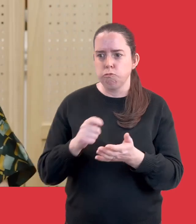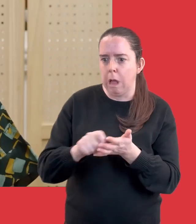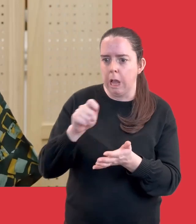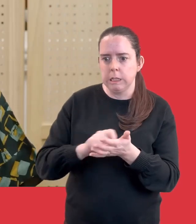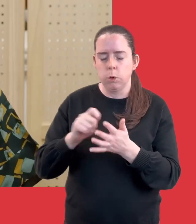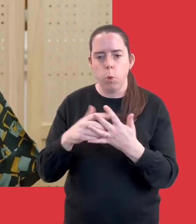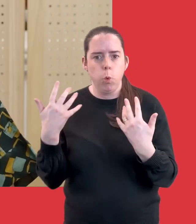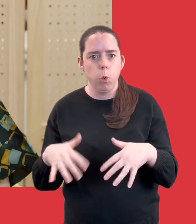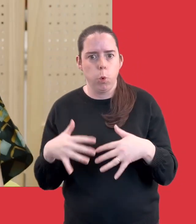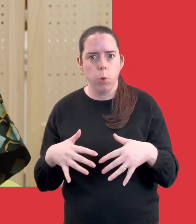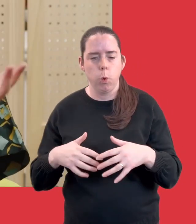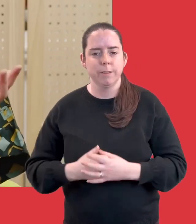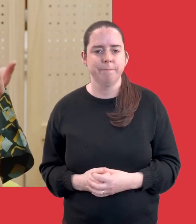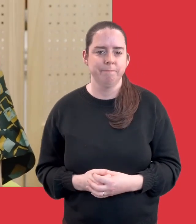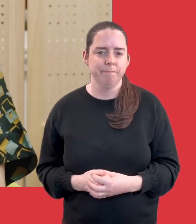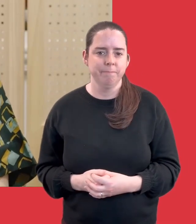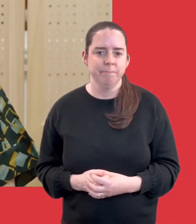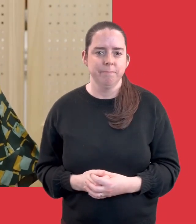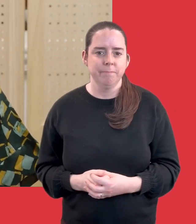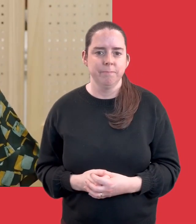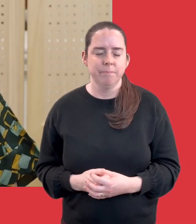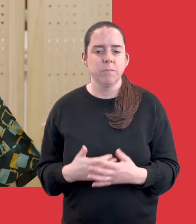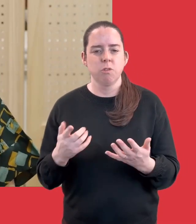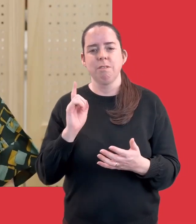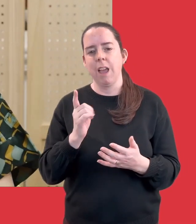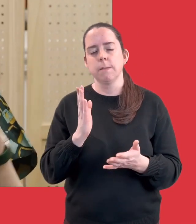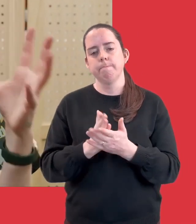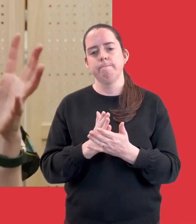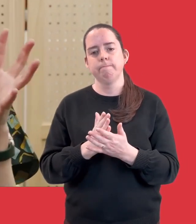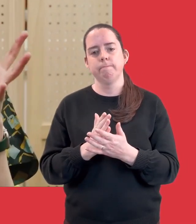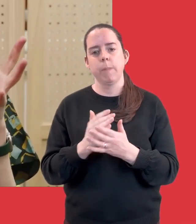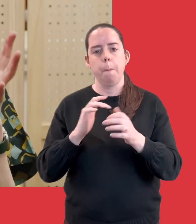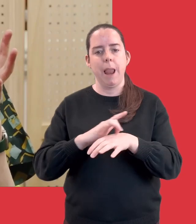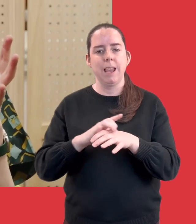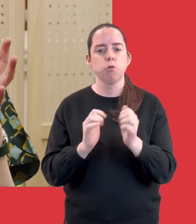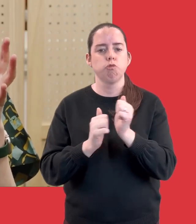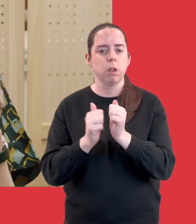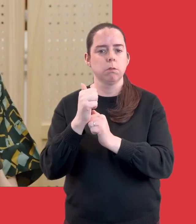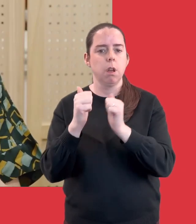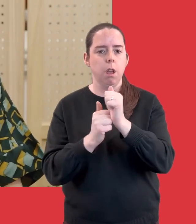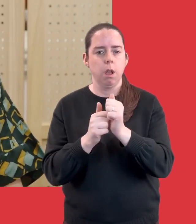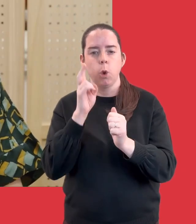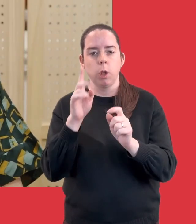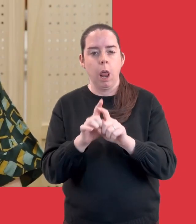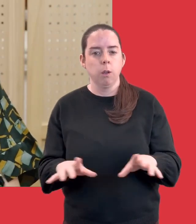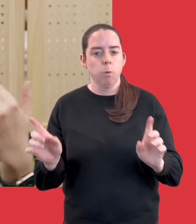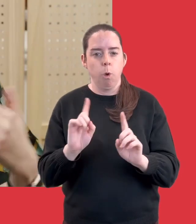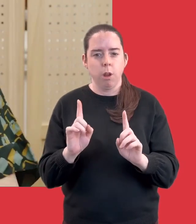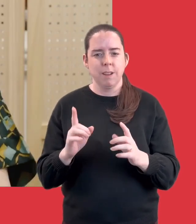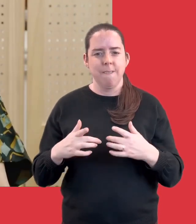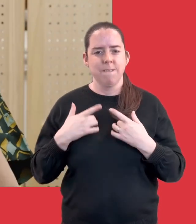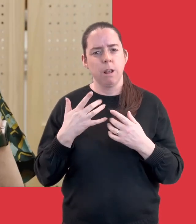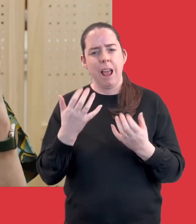write something extraordinary that we still have today. So that's essentially the structure, and it does have